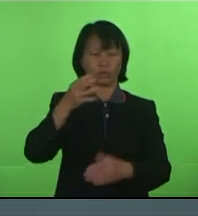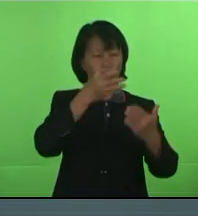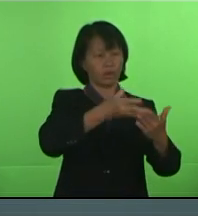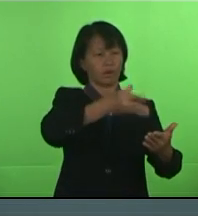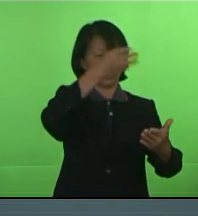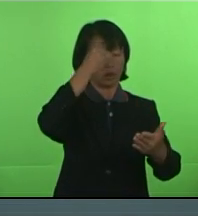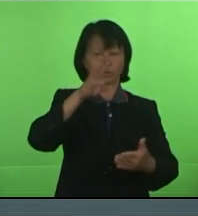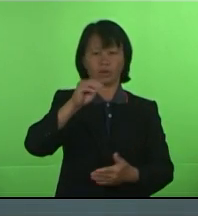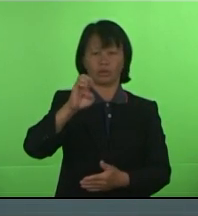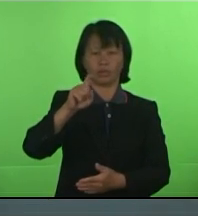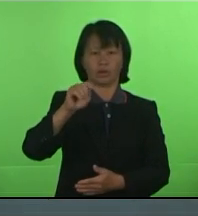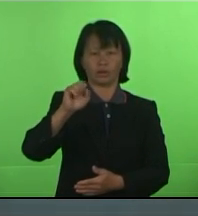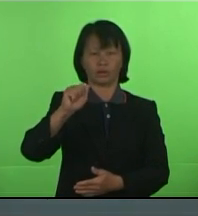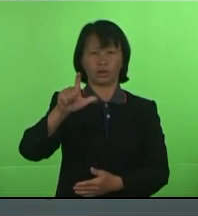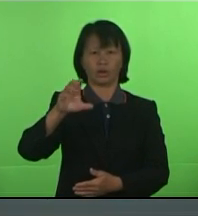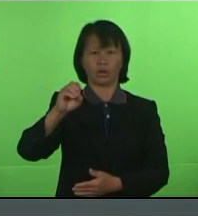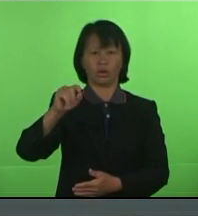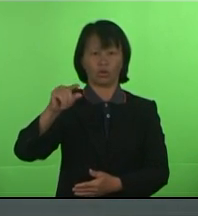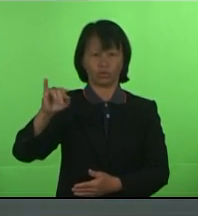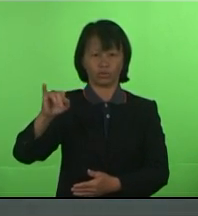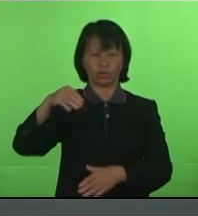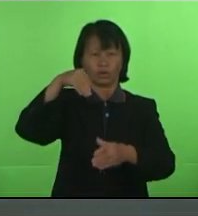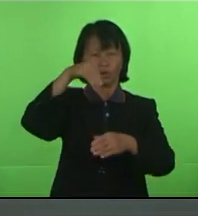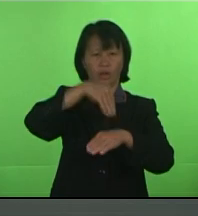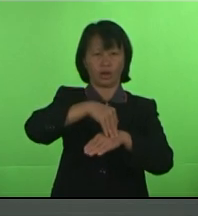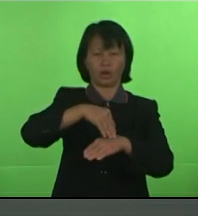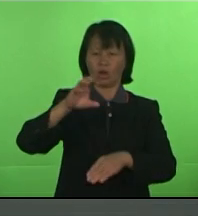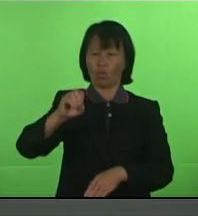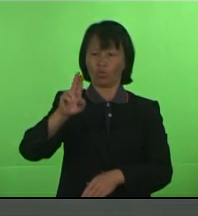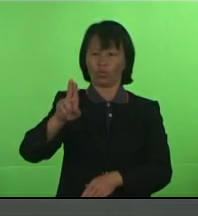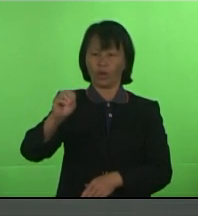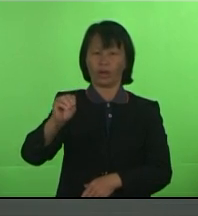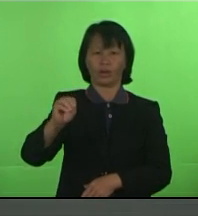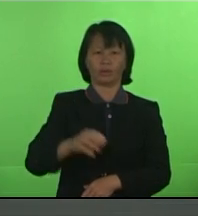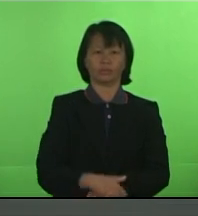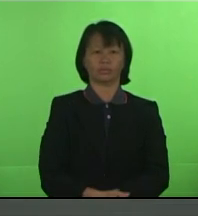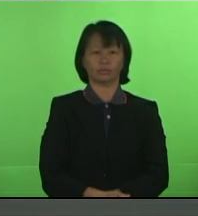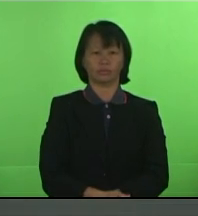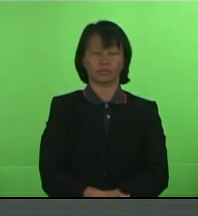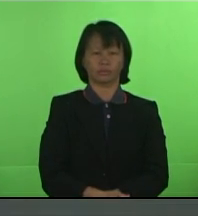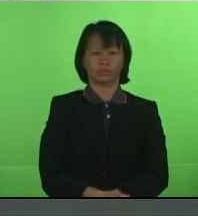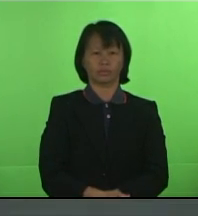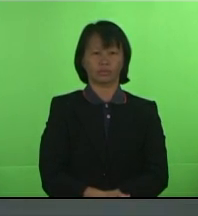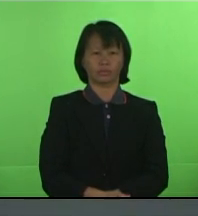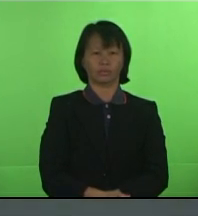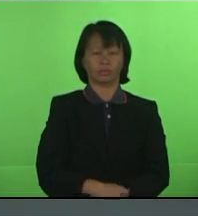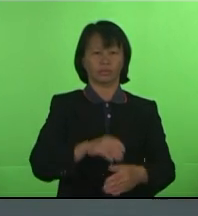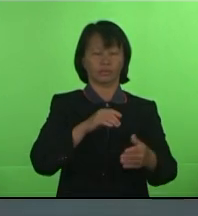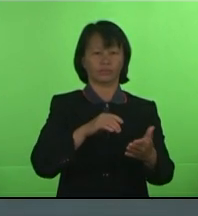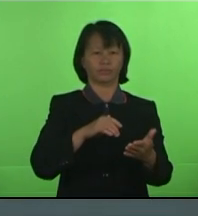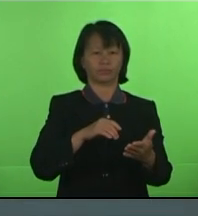Learning methodology at OUM, okay? The blended approach is